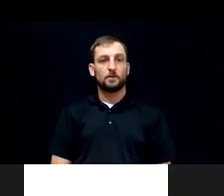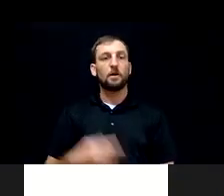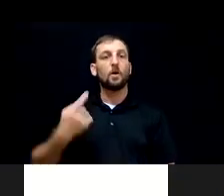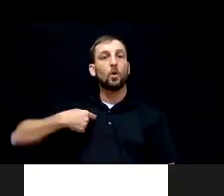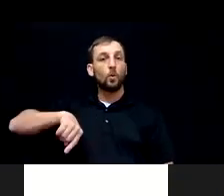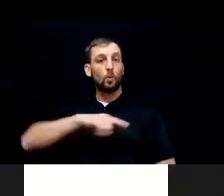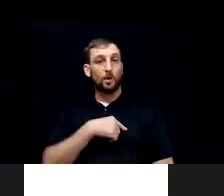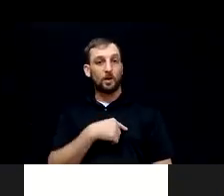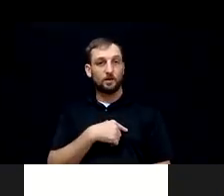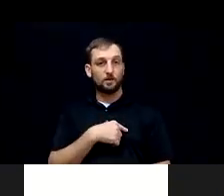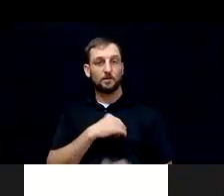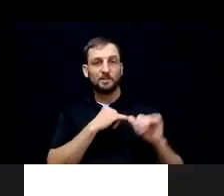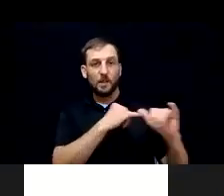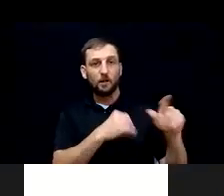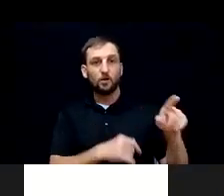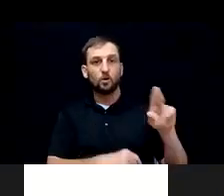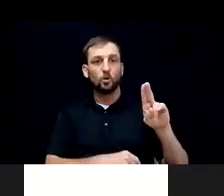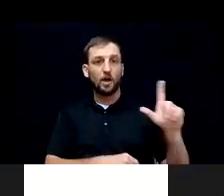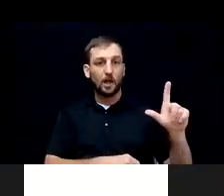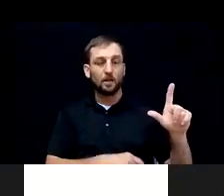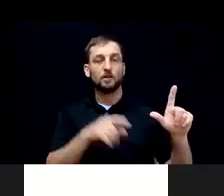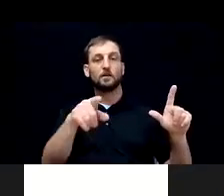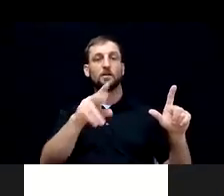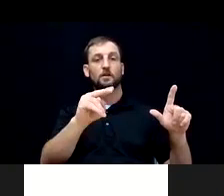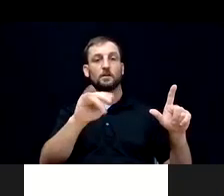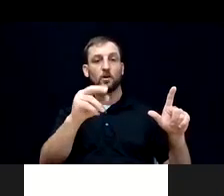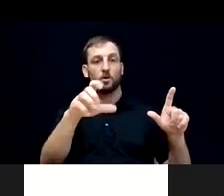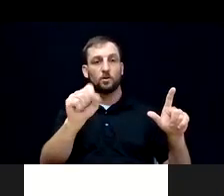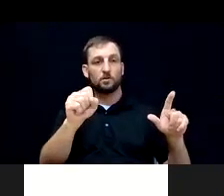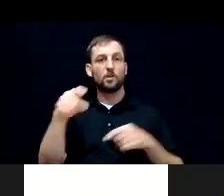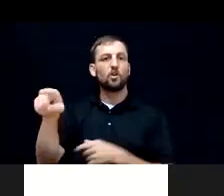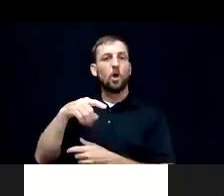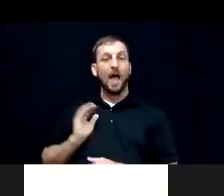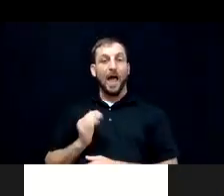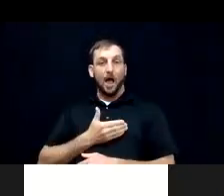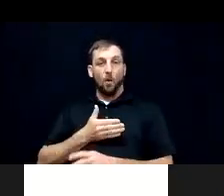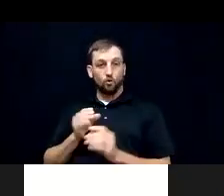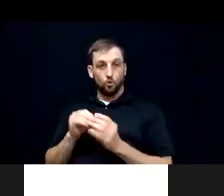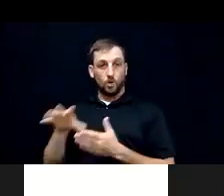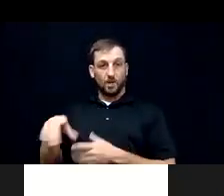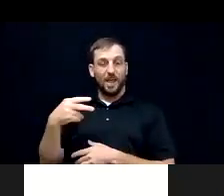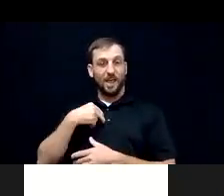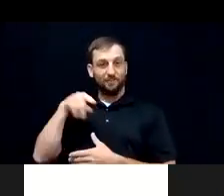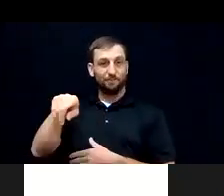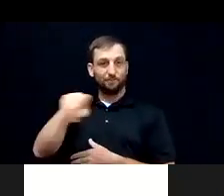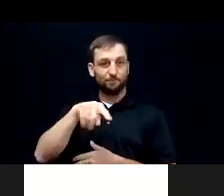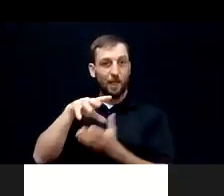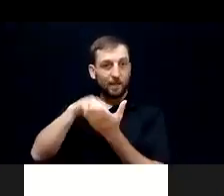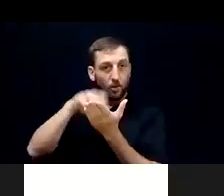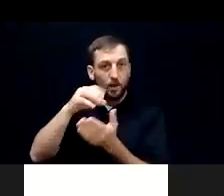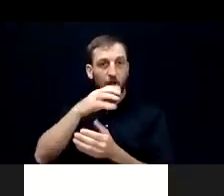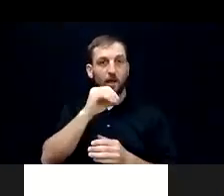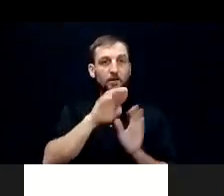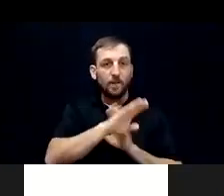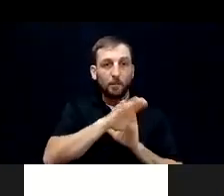We, like UL and Nicholls, use, because our students have intellectual and developmental disabilities, we require the IEP basically to see